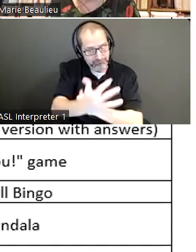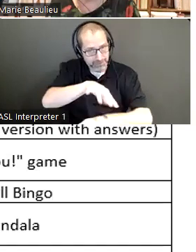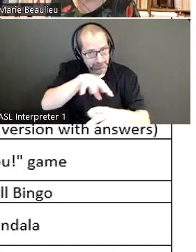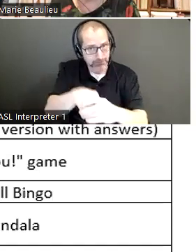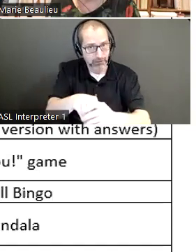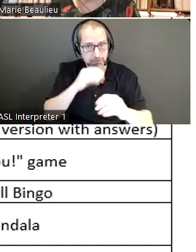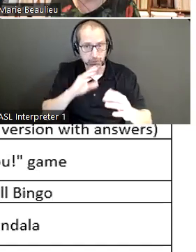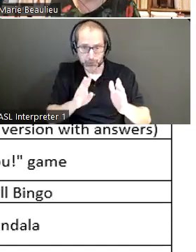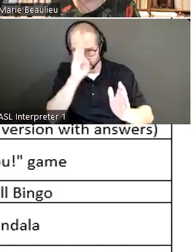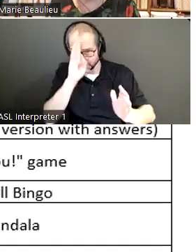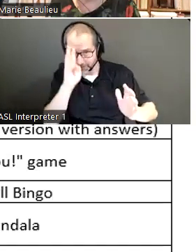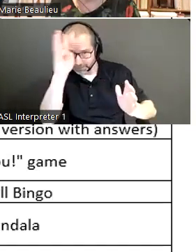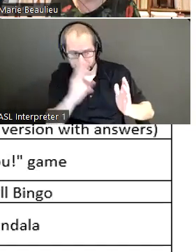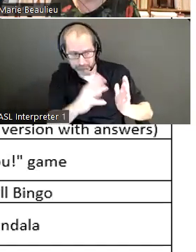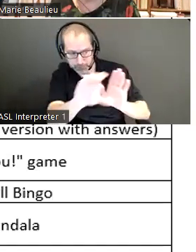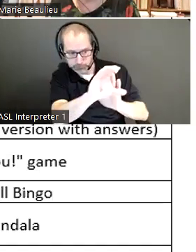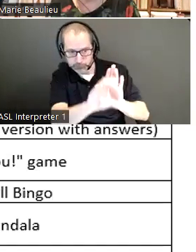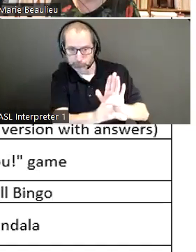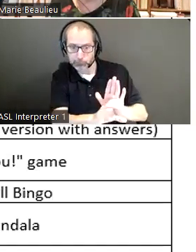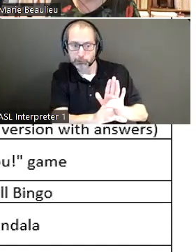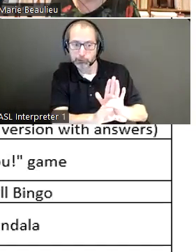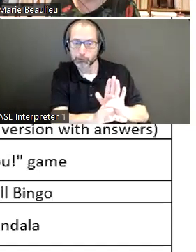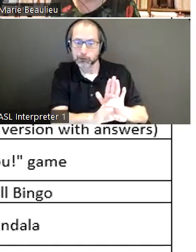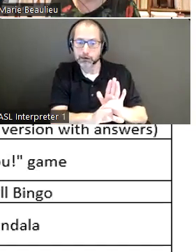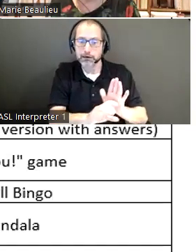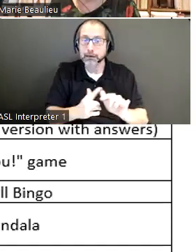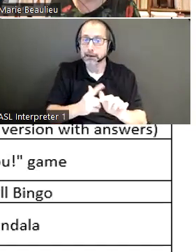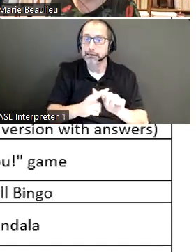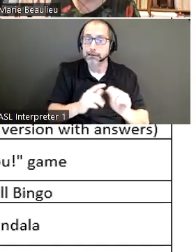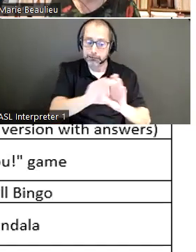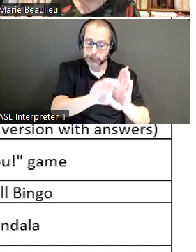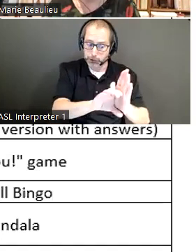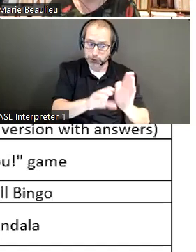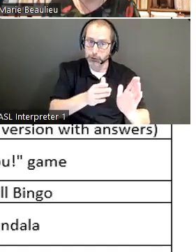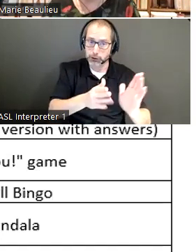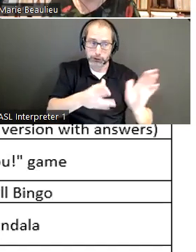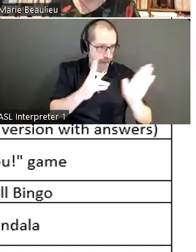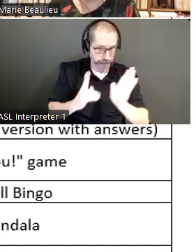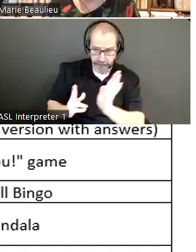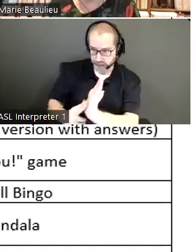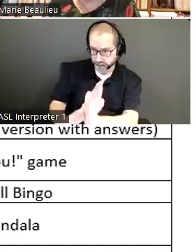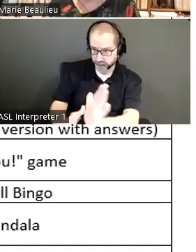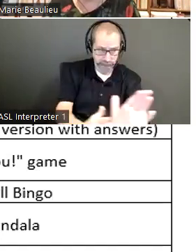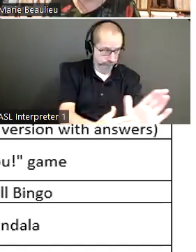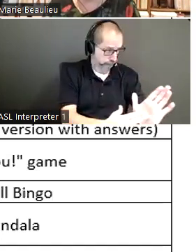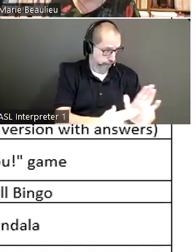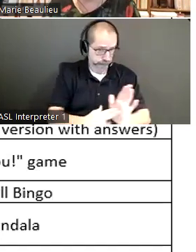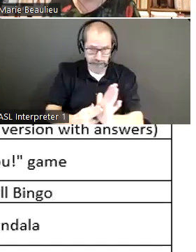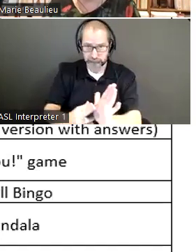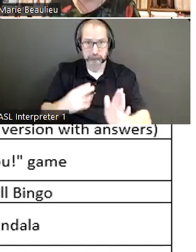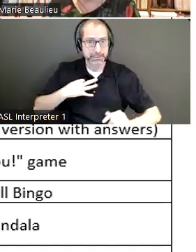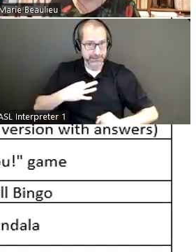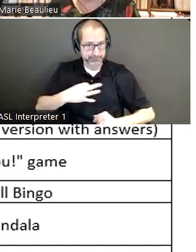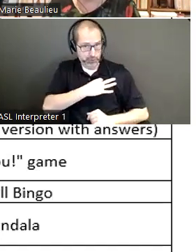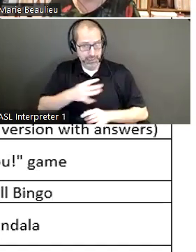of the charter, and the charter after that must be signed by all residents, employees, and managers,